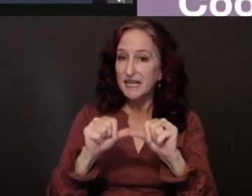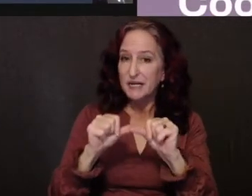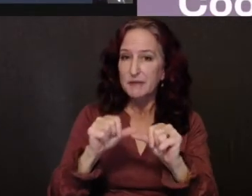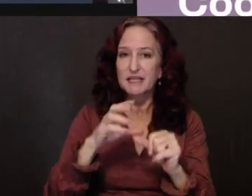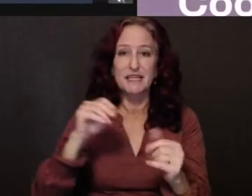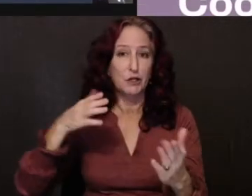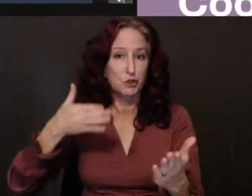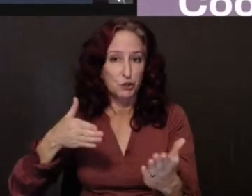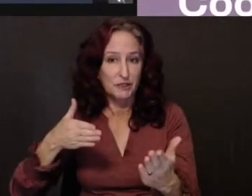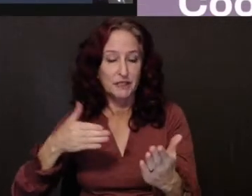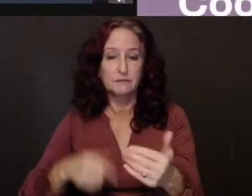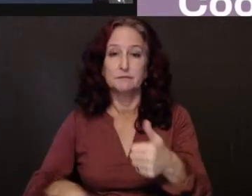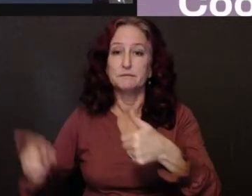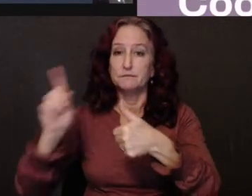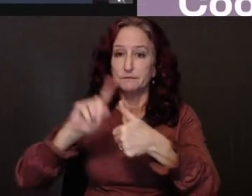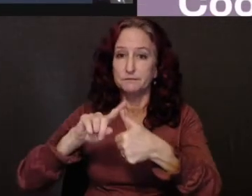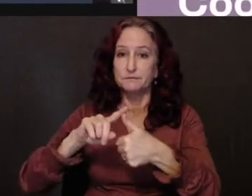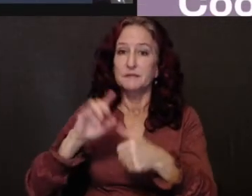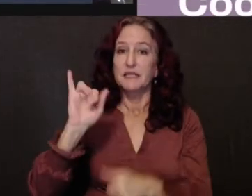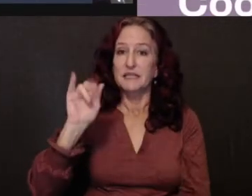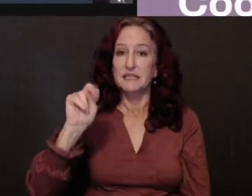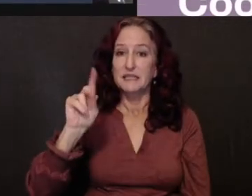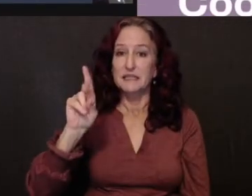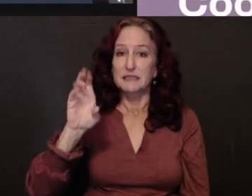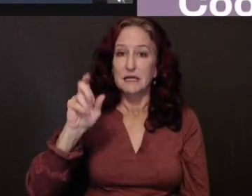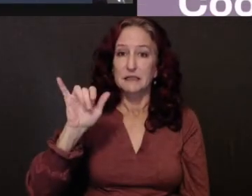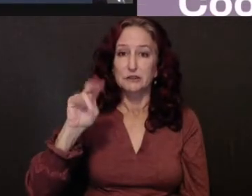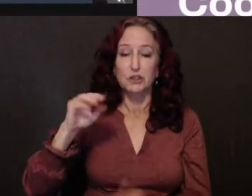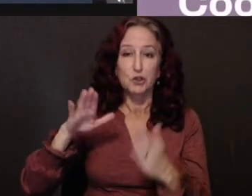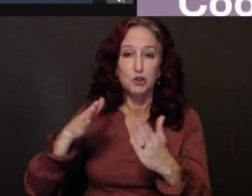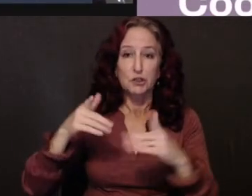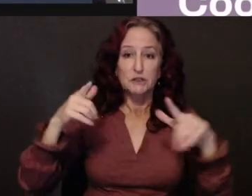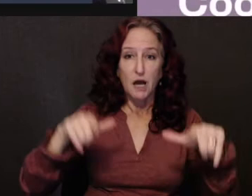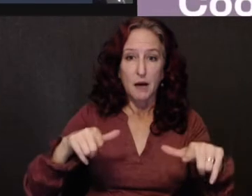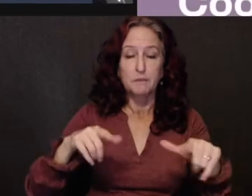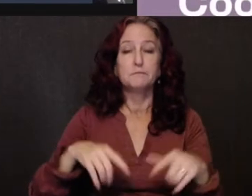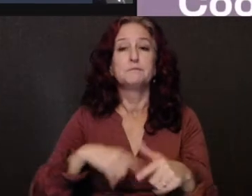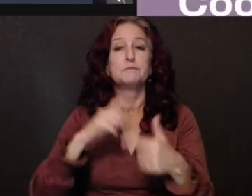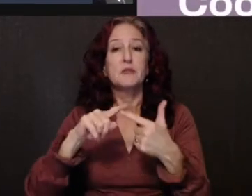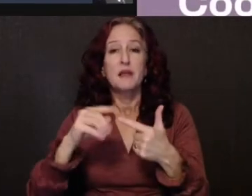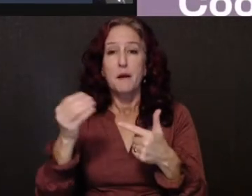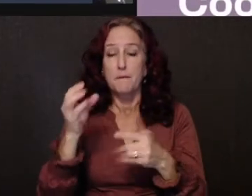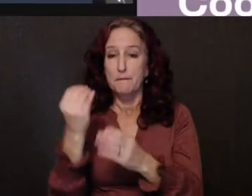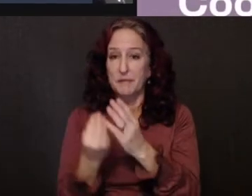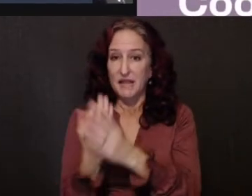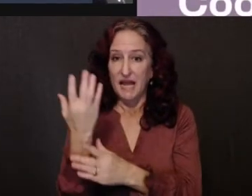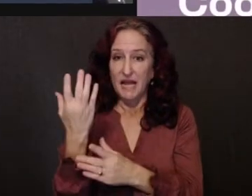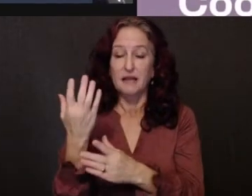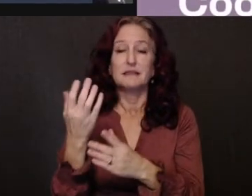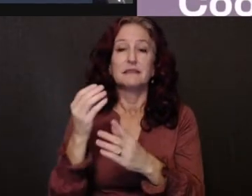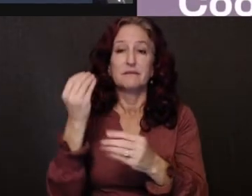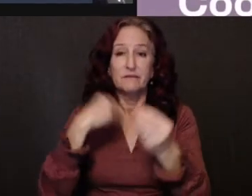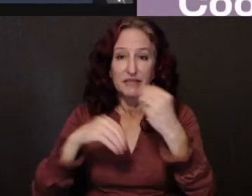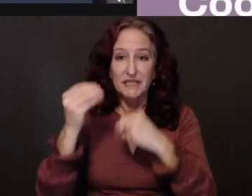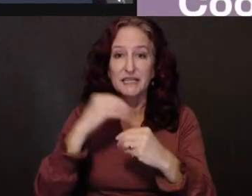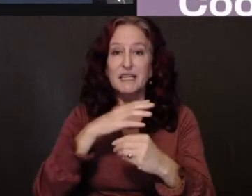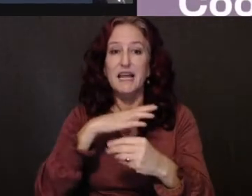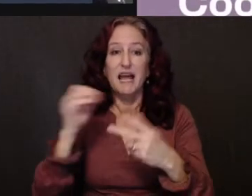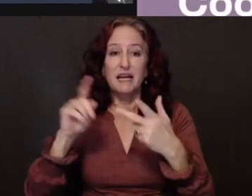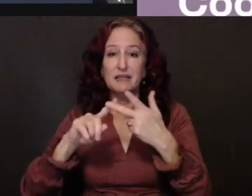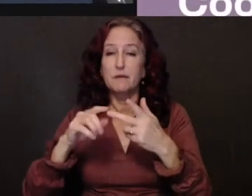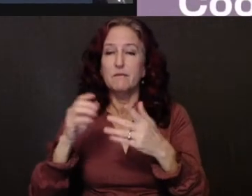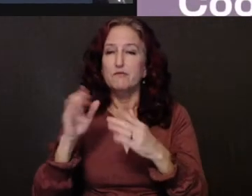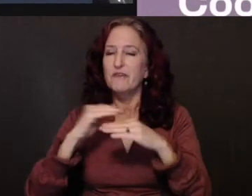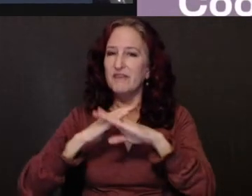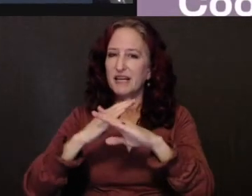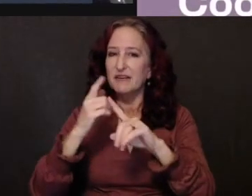highlighting when it comes to sustainability and cooking in the kitchen. Those 3 core elements are the use of induction cooktops, plant-forward eating, and